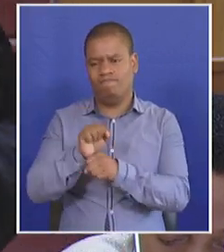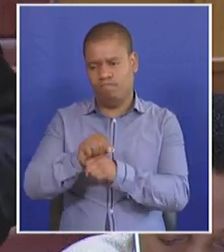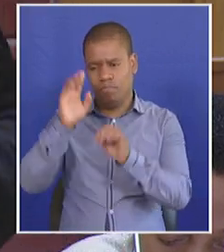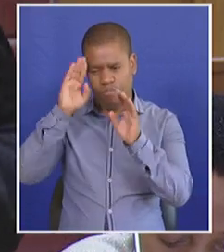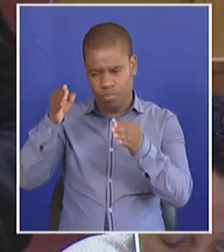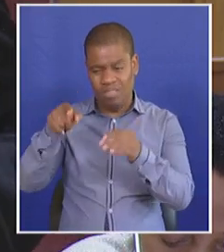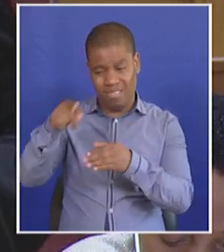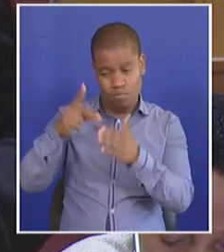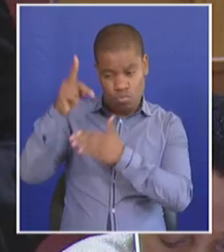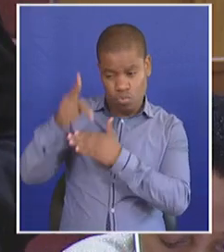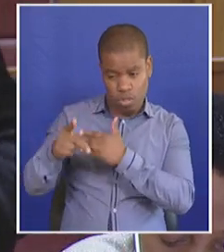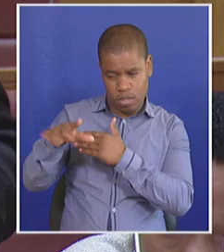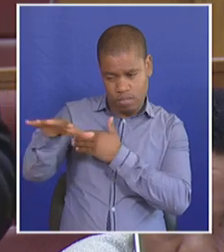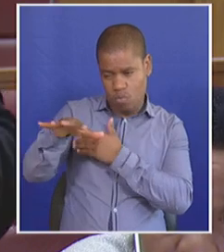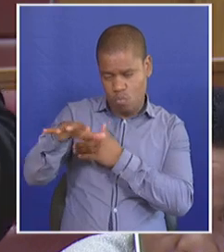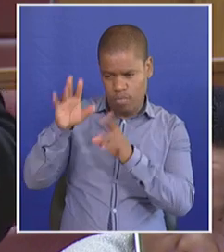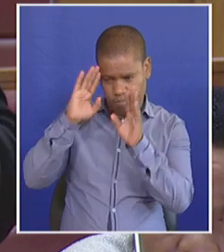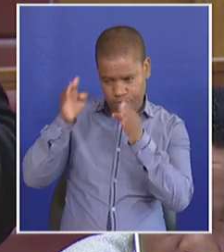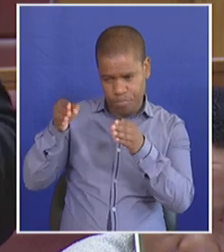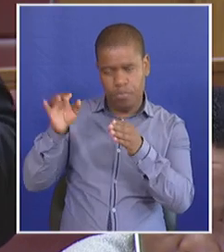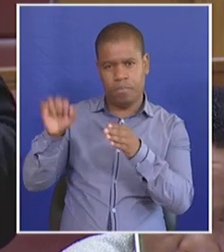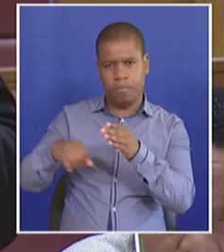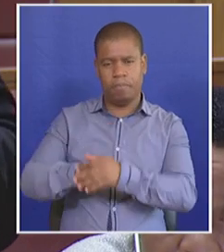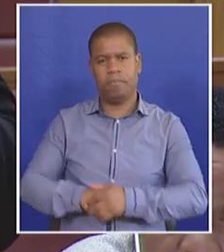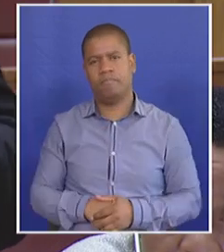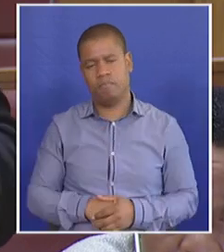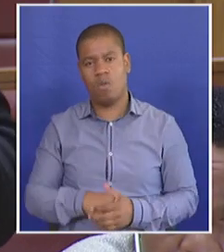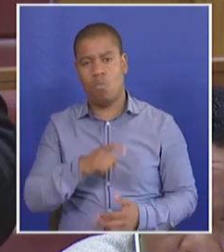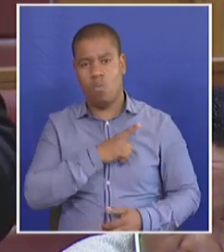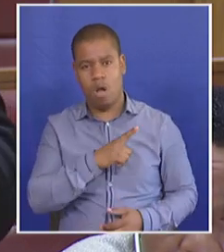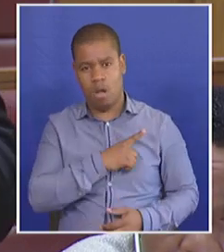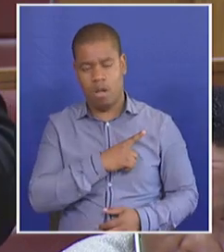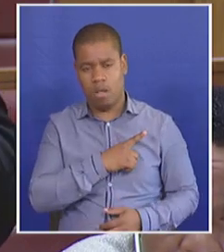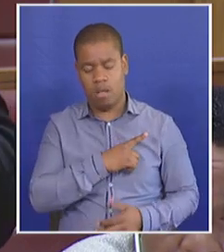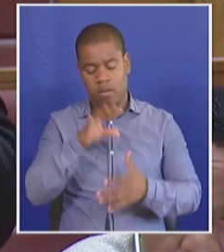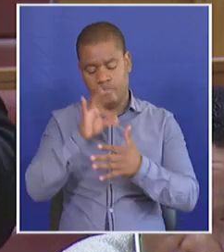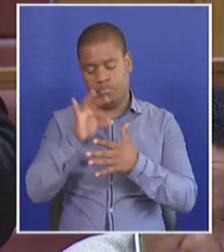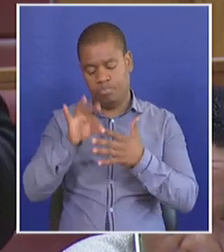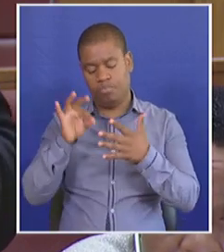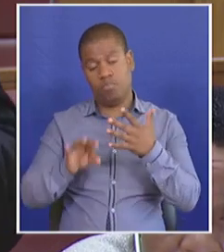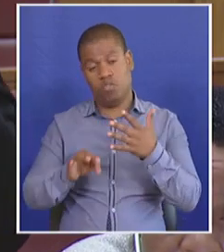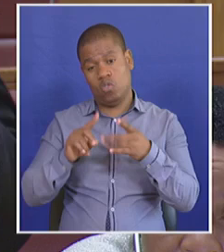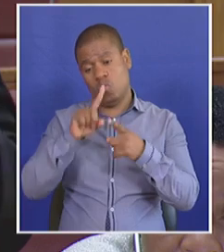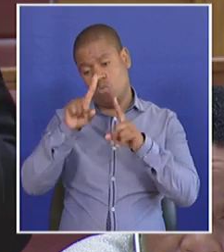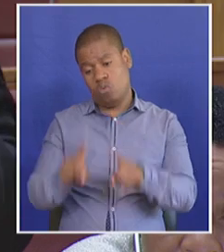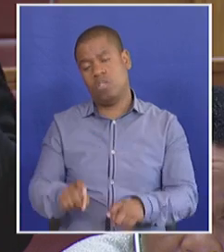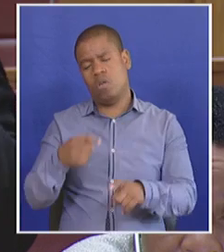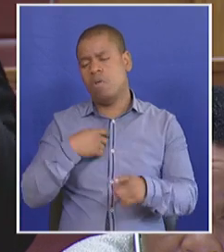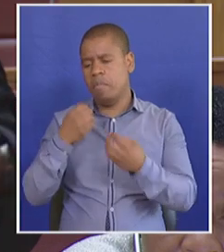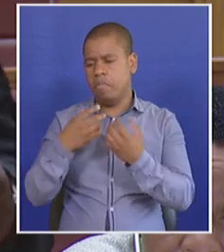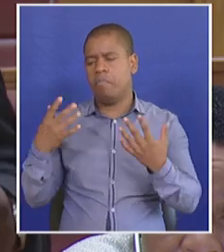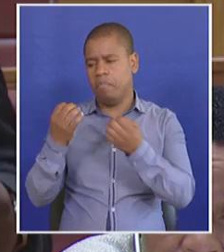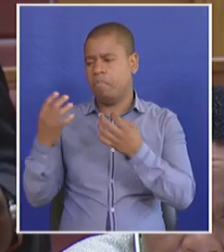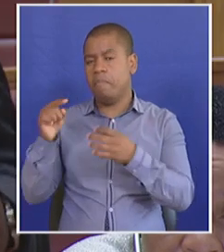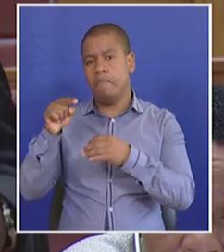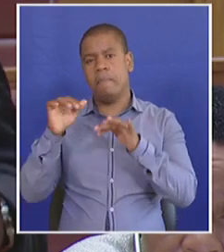area that we're looking into. Because the precise question is that as a member of the public, as you